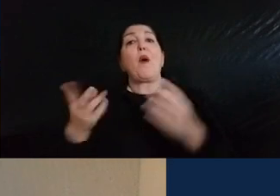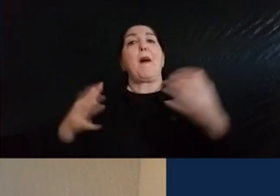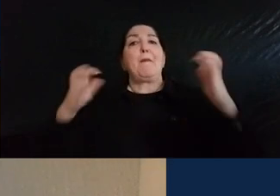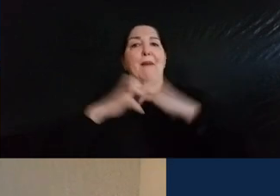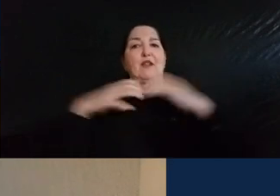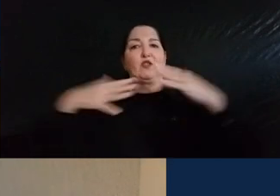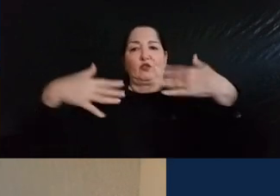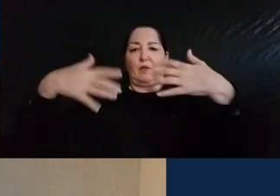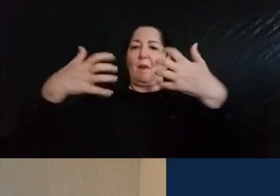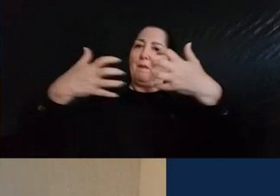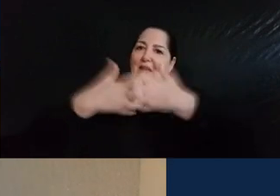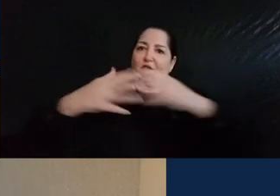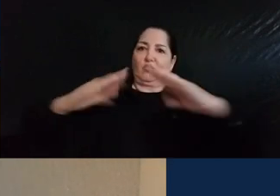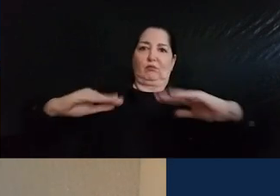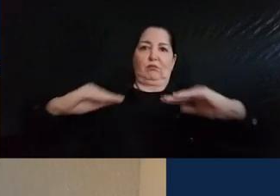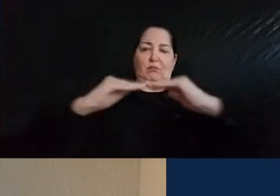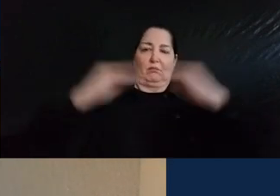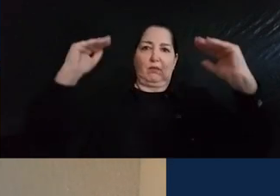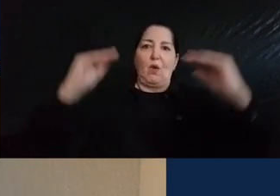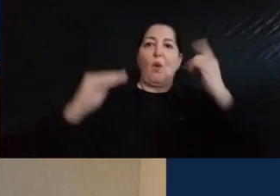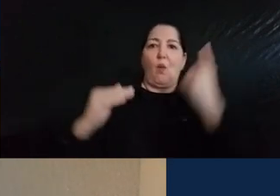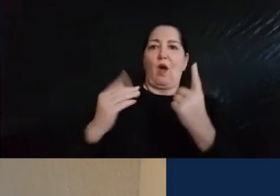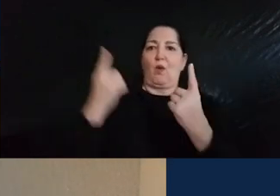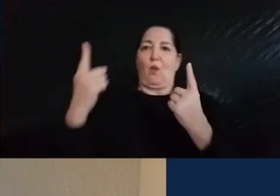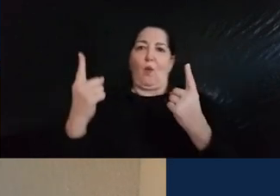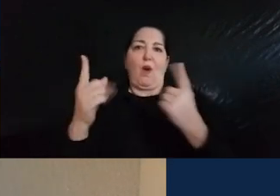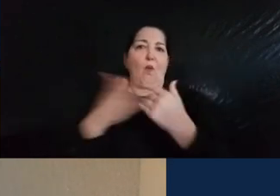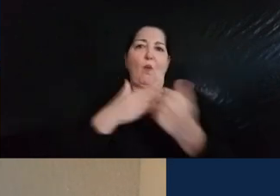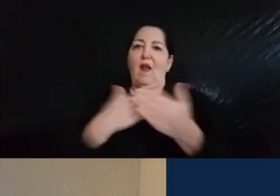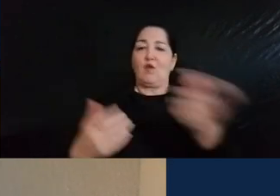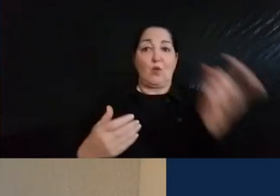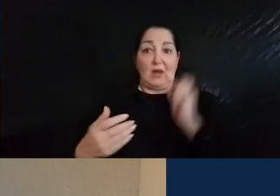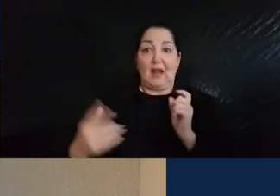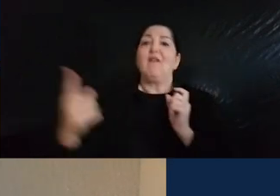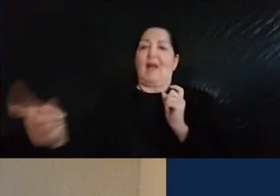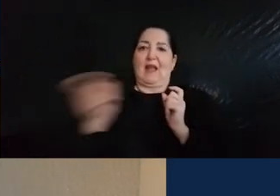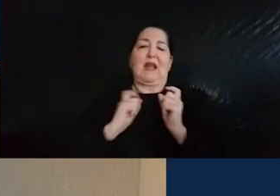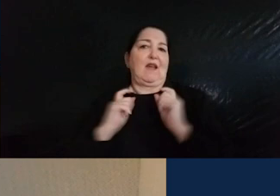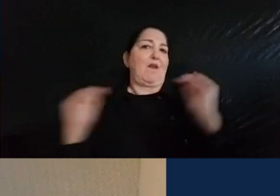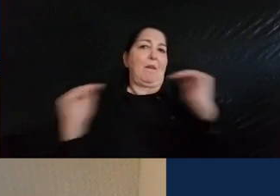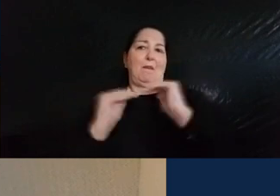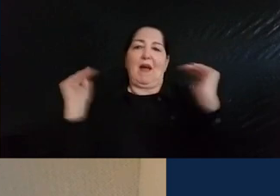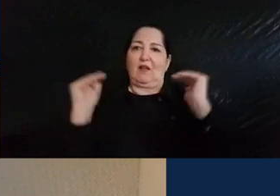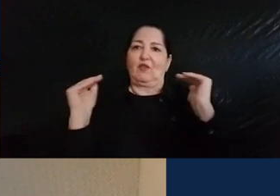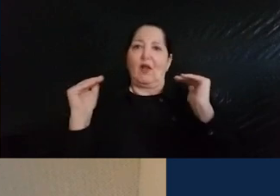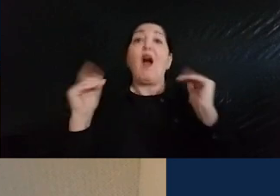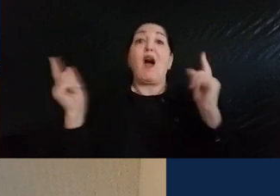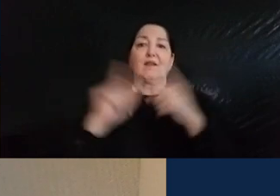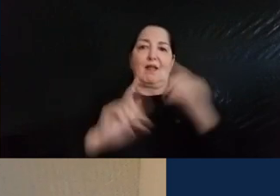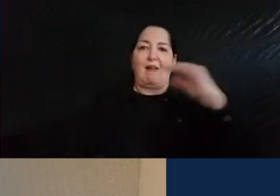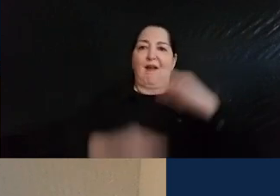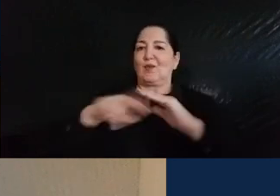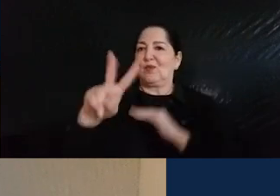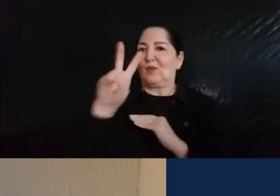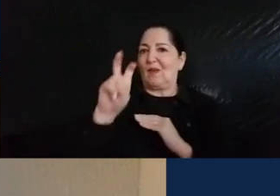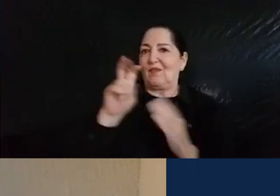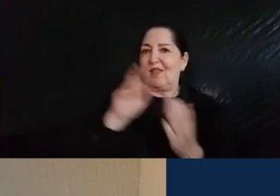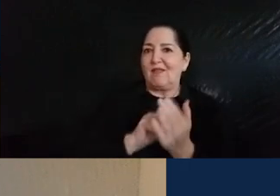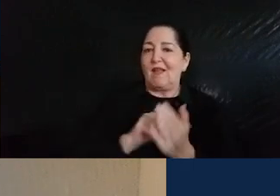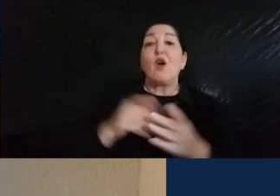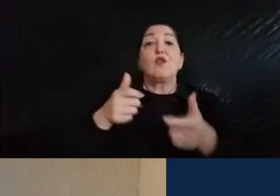$200,000, meaning your donation will be doubled 1-to-1 until we hit that number. So